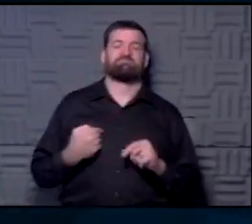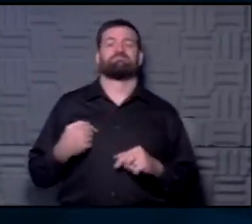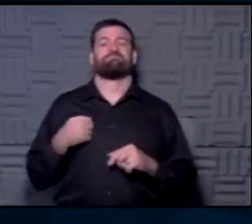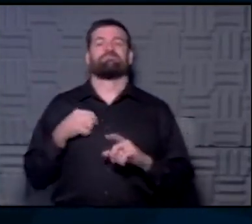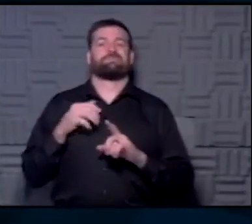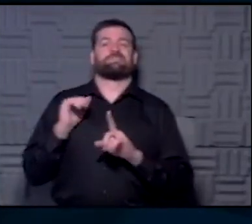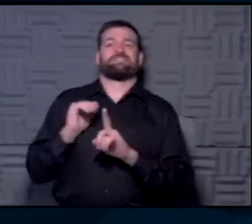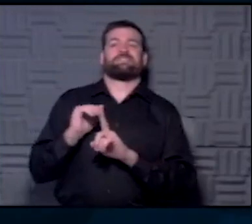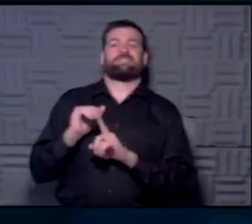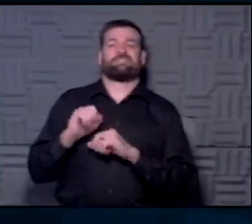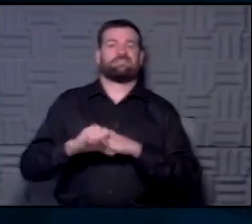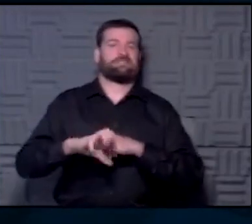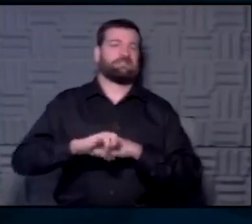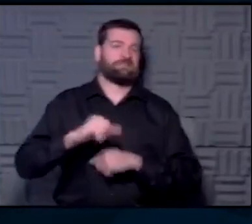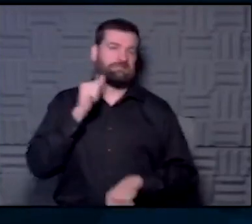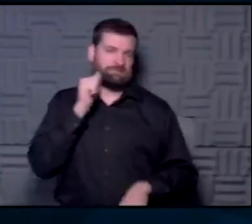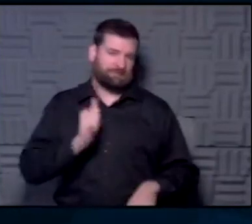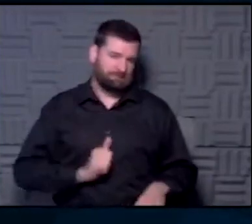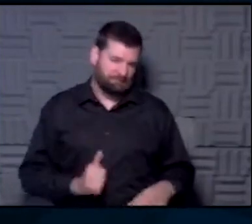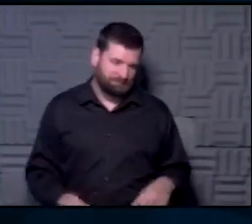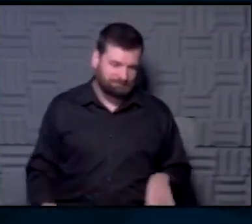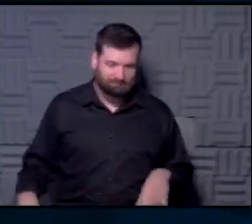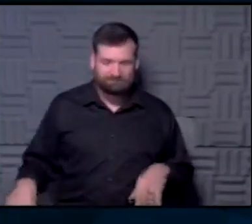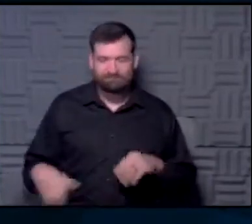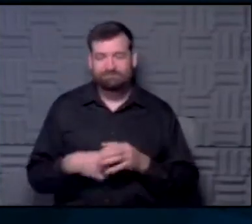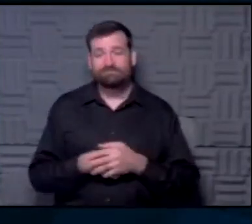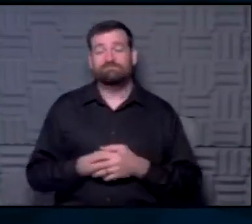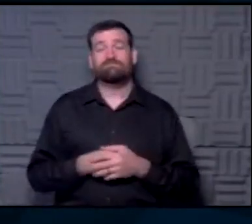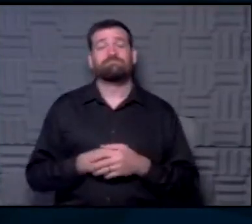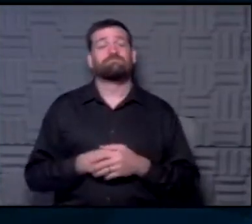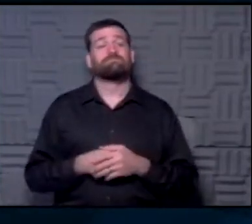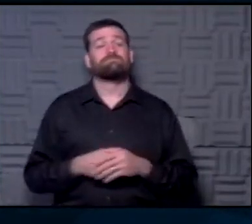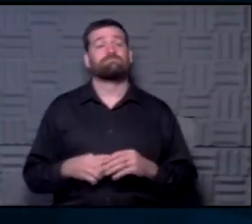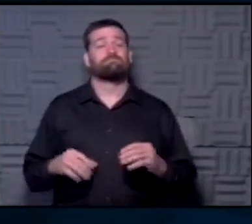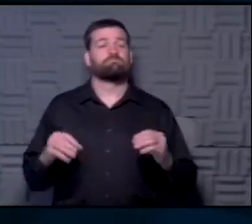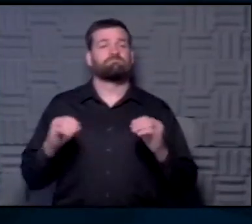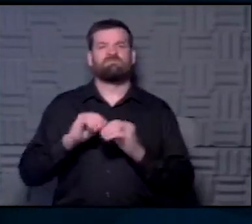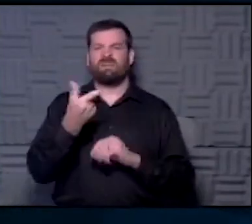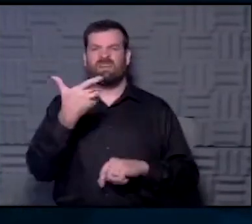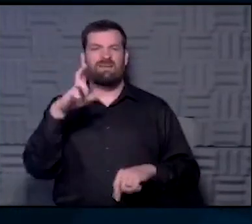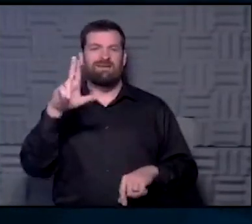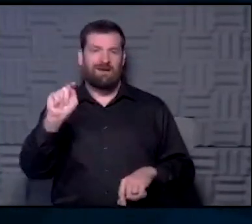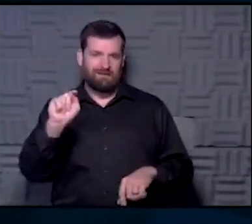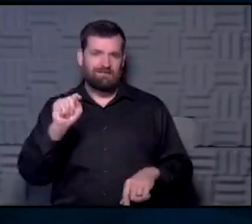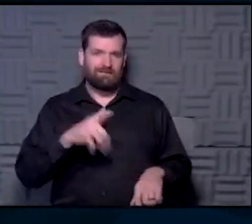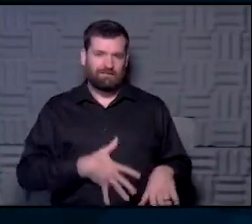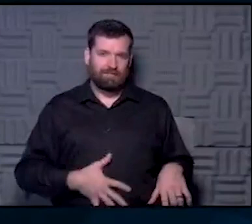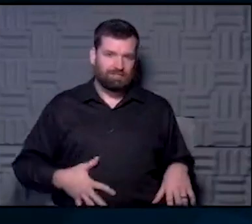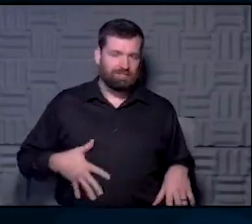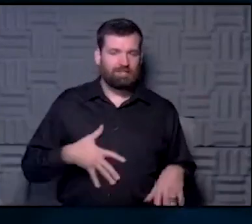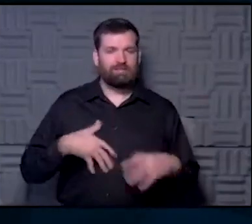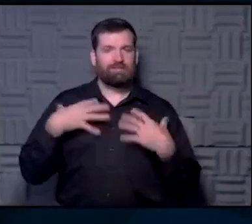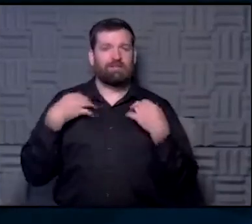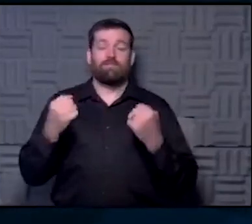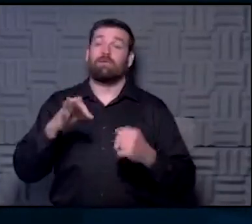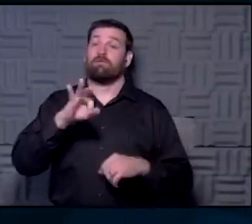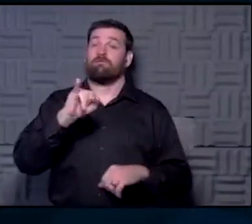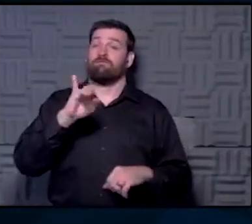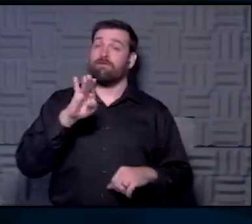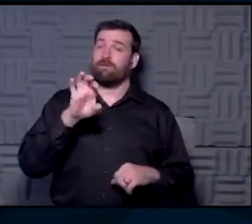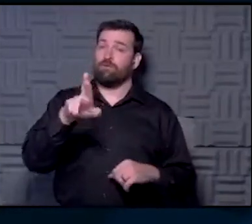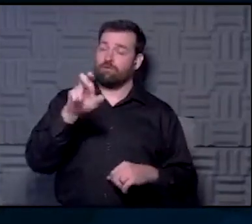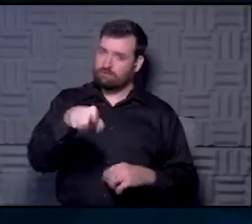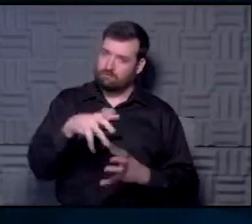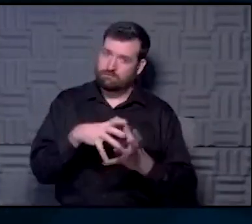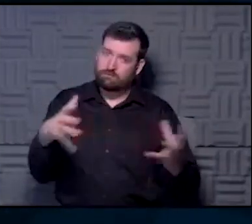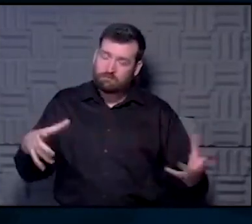myself there. And then just kind of looking further, the gut health. So we need the high fiber foods,